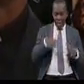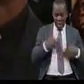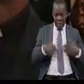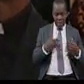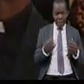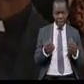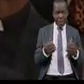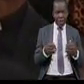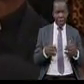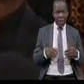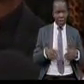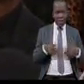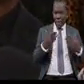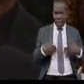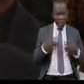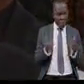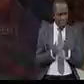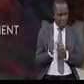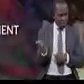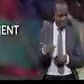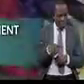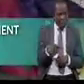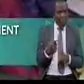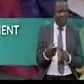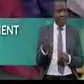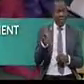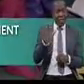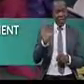are not of them who draw back.